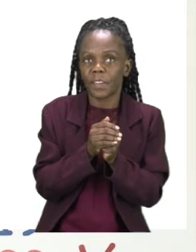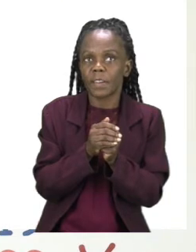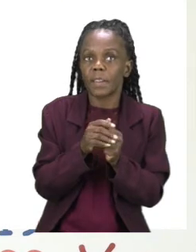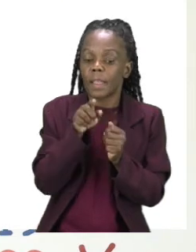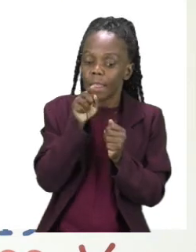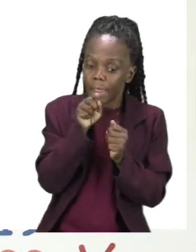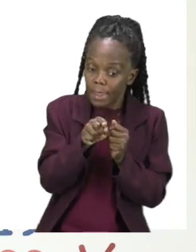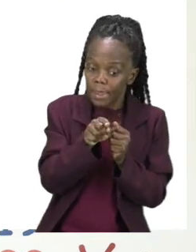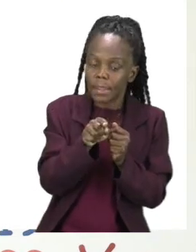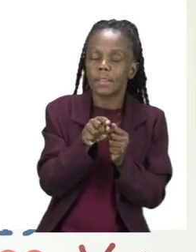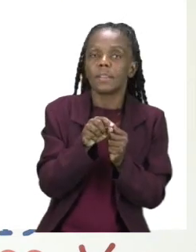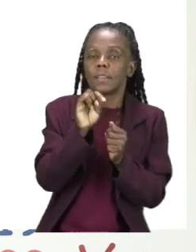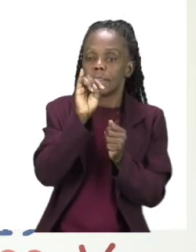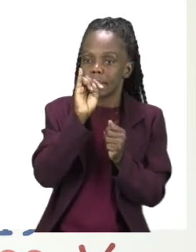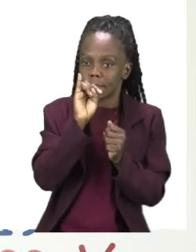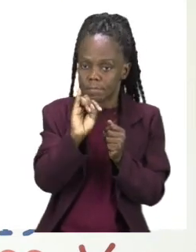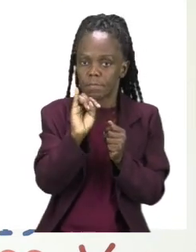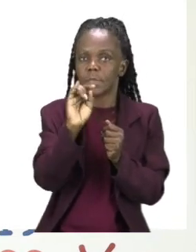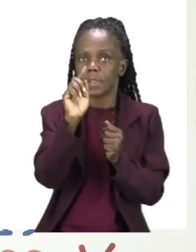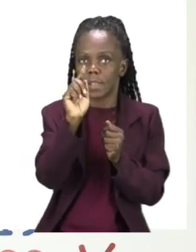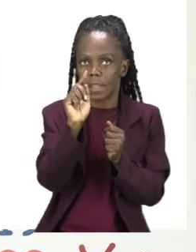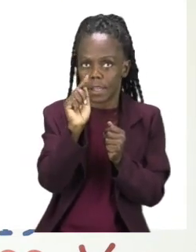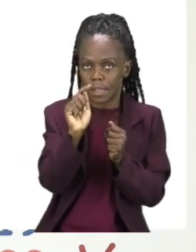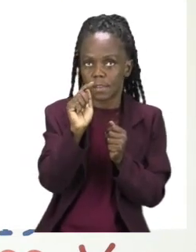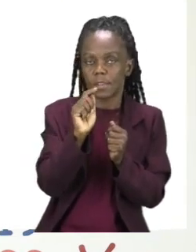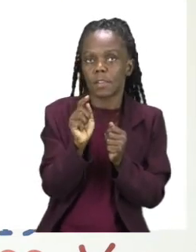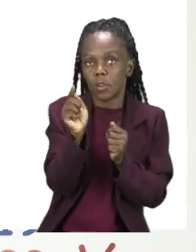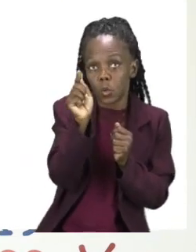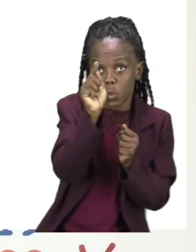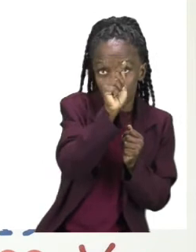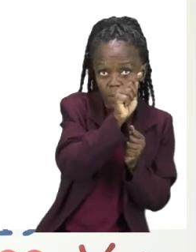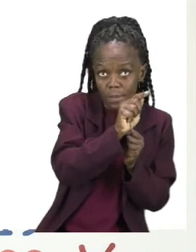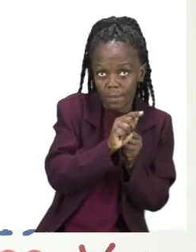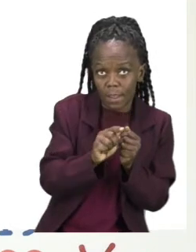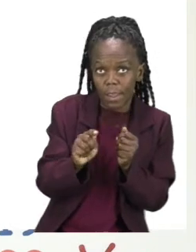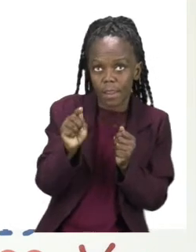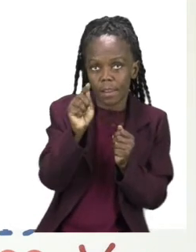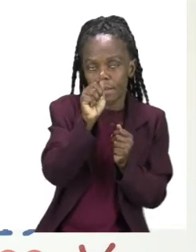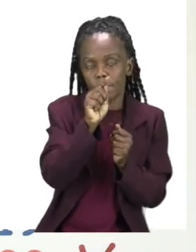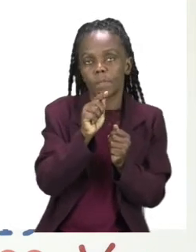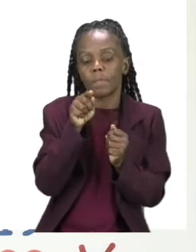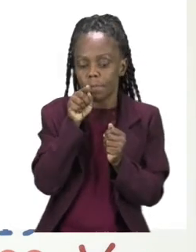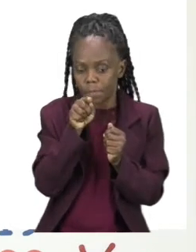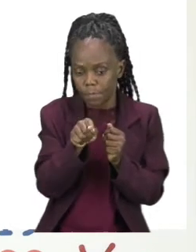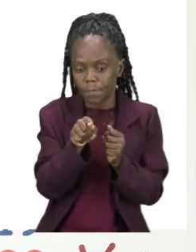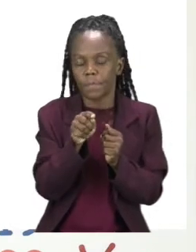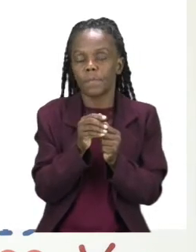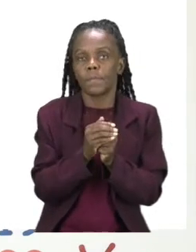it. It. So we are going to circle the word it.